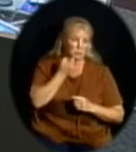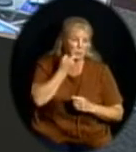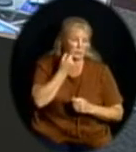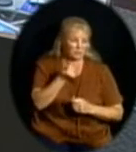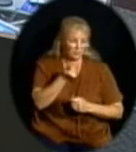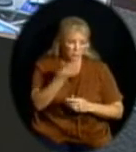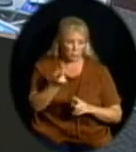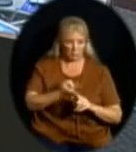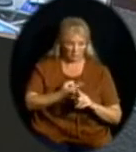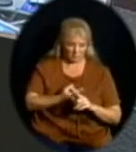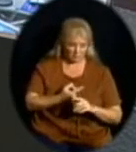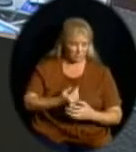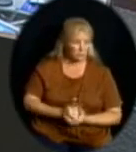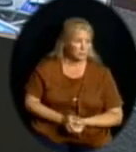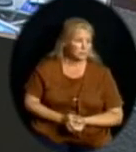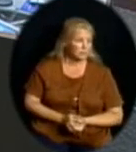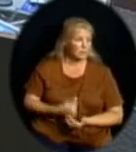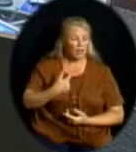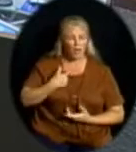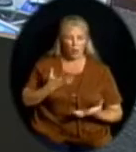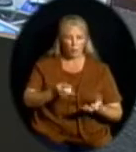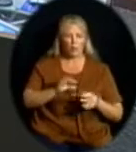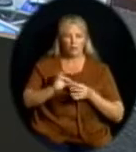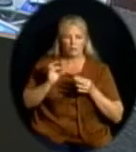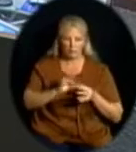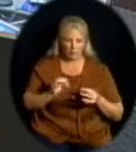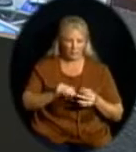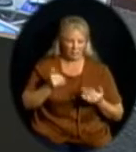The only comment I would have is how well this is put